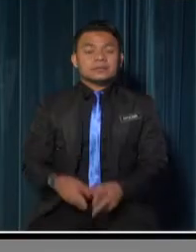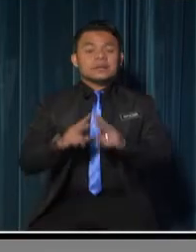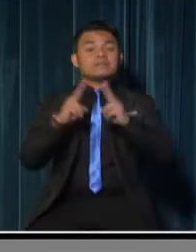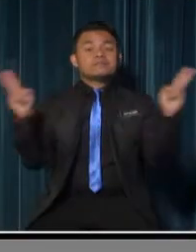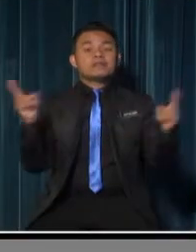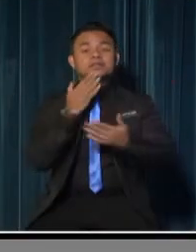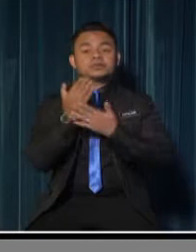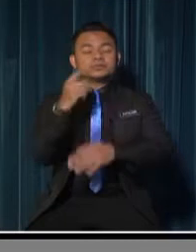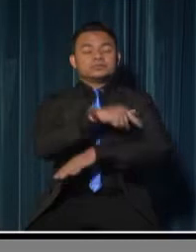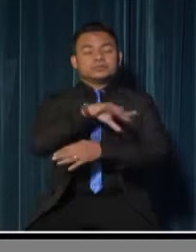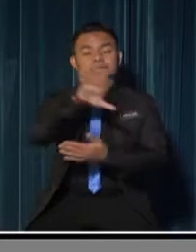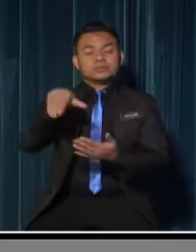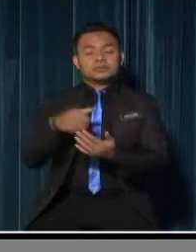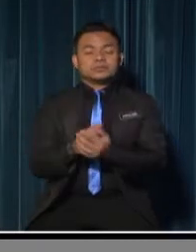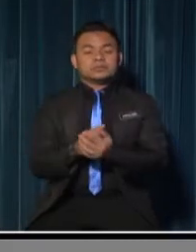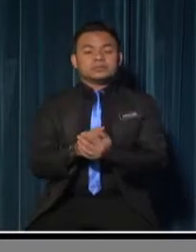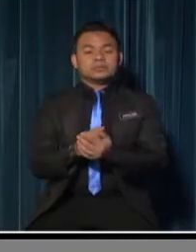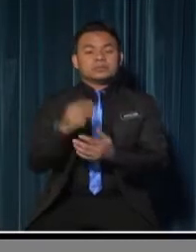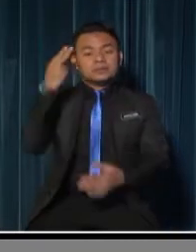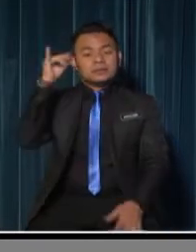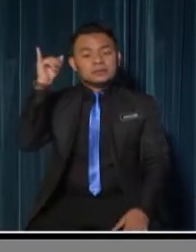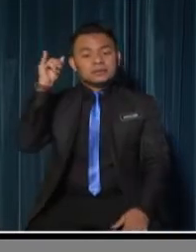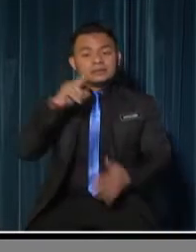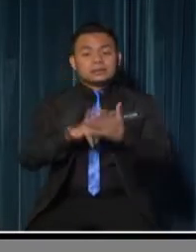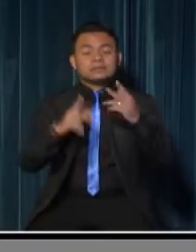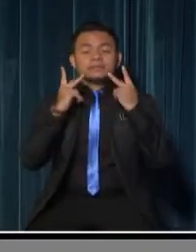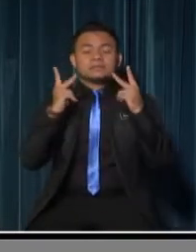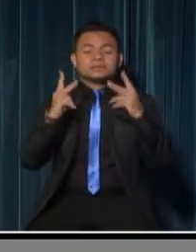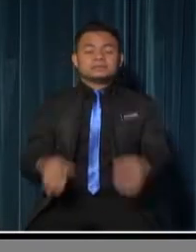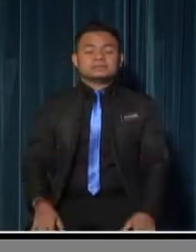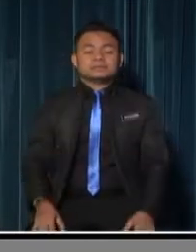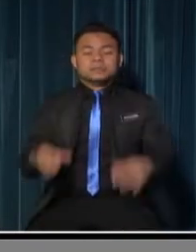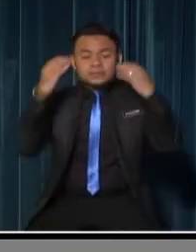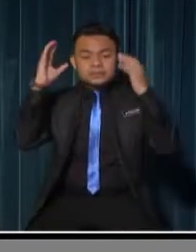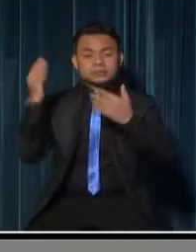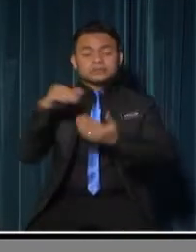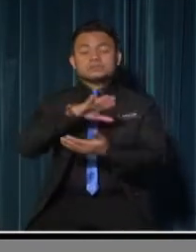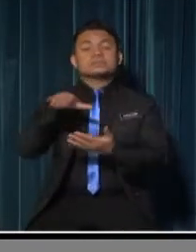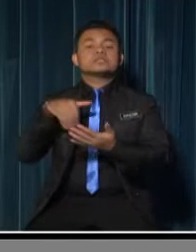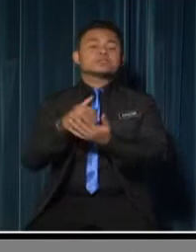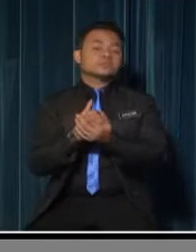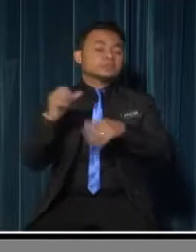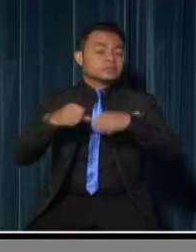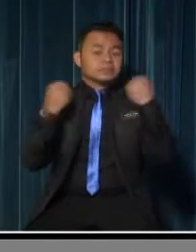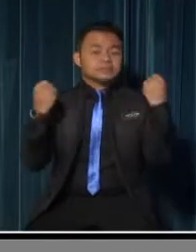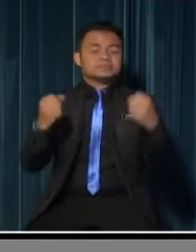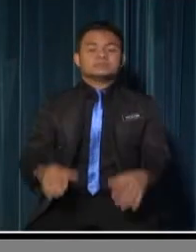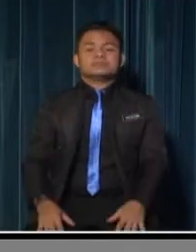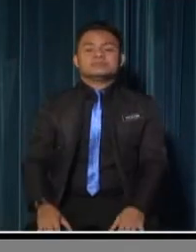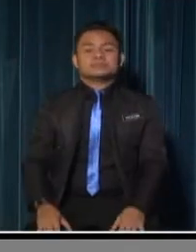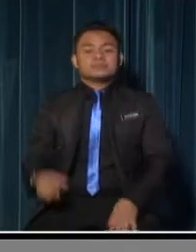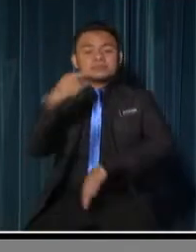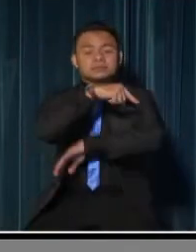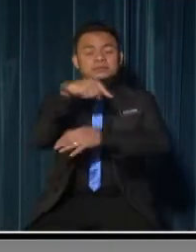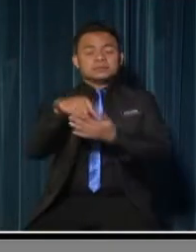very good day to all. Hi, how are you? I really hope that you are doing well.